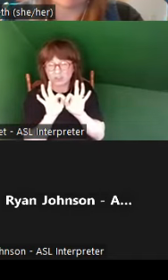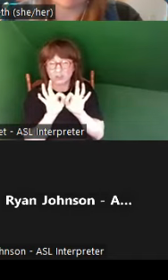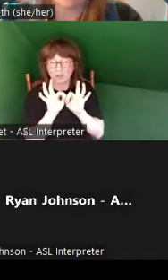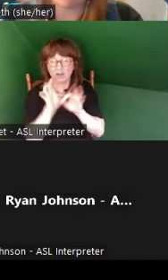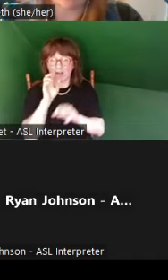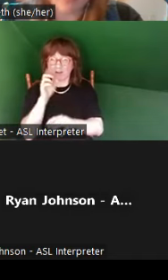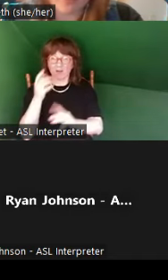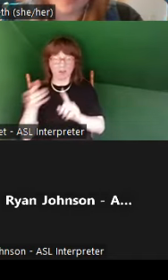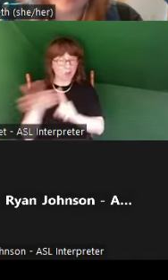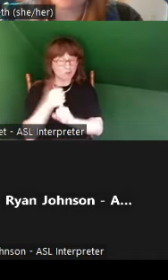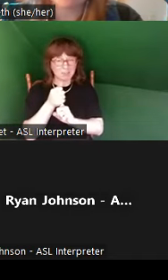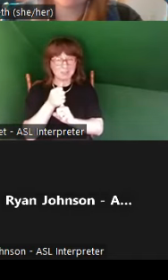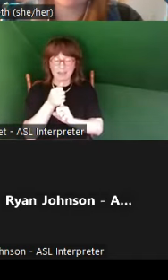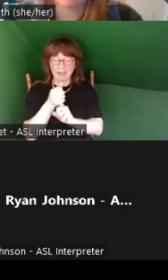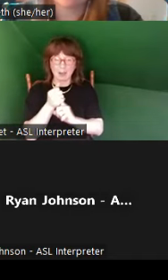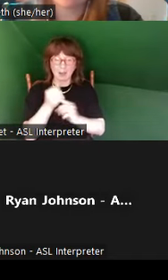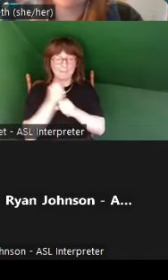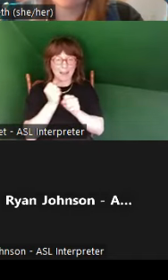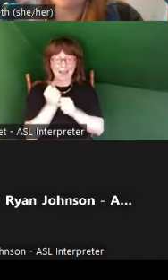makes a person's life worse.